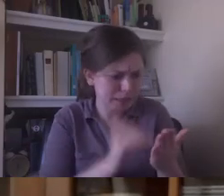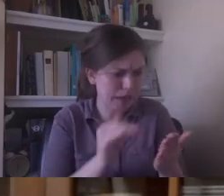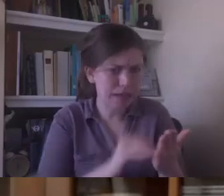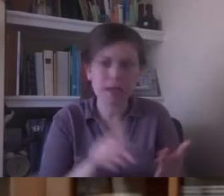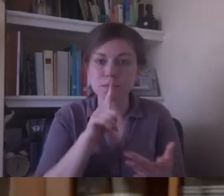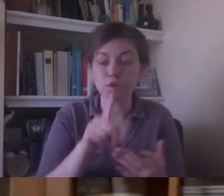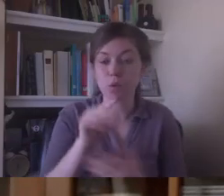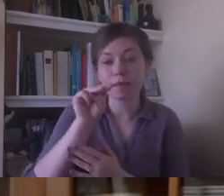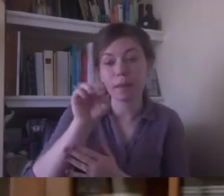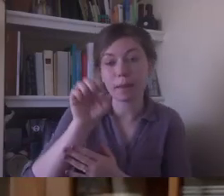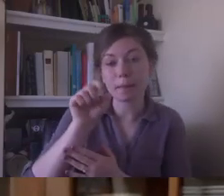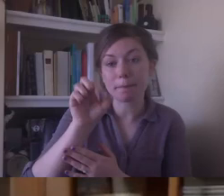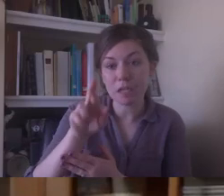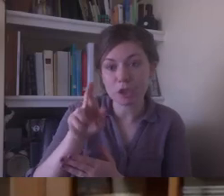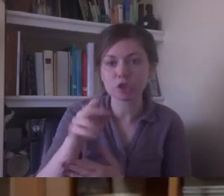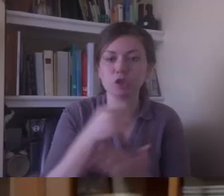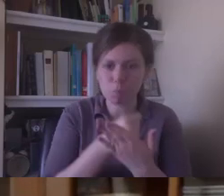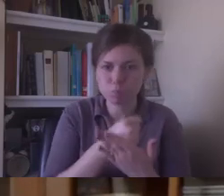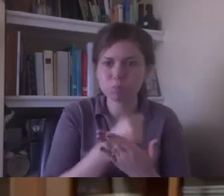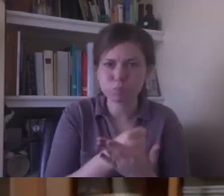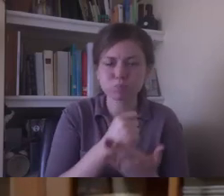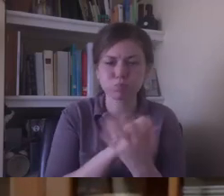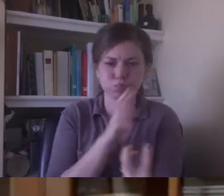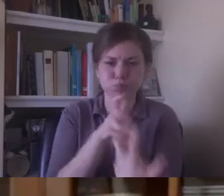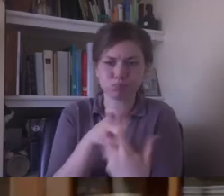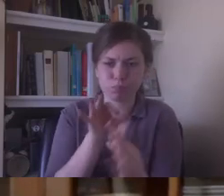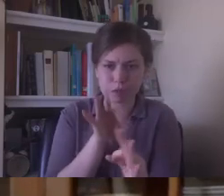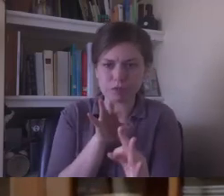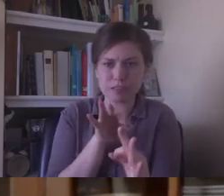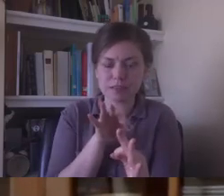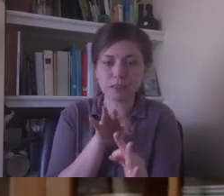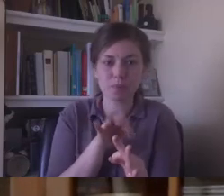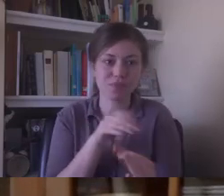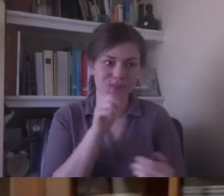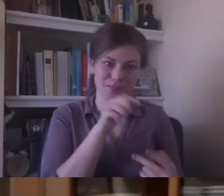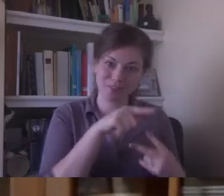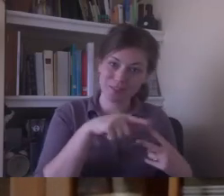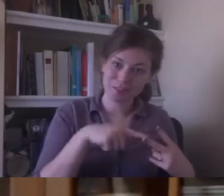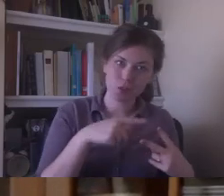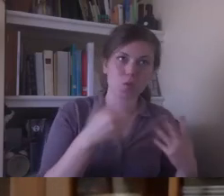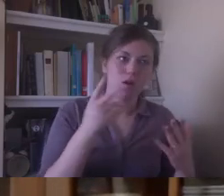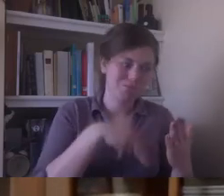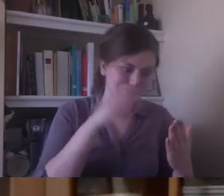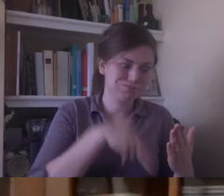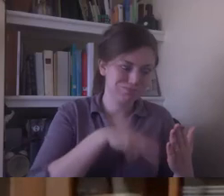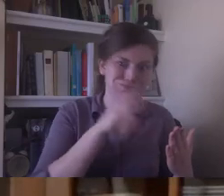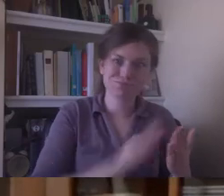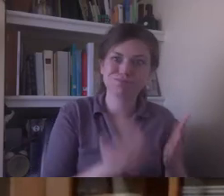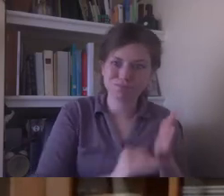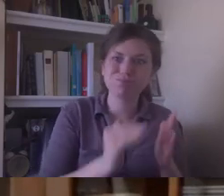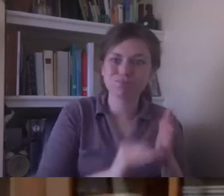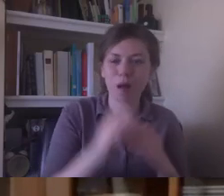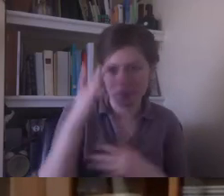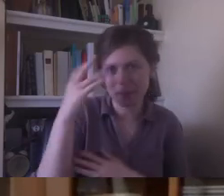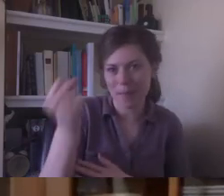right. So by the time those are published, I've read them so many times that I have them memorized. Like when you know a song by